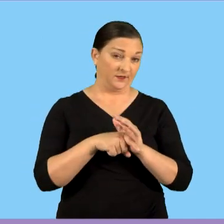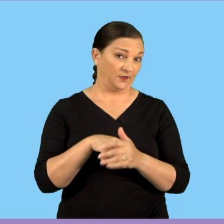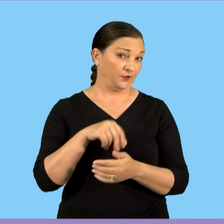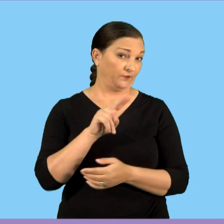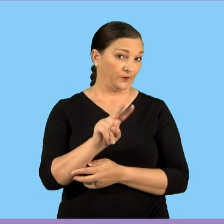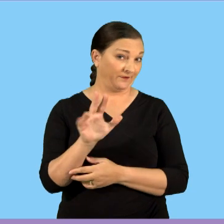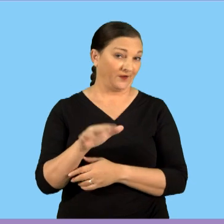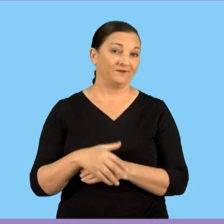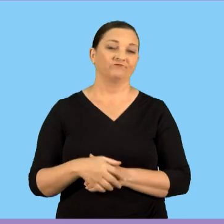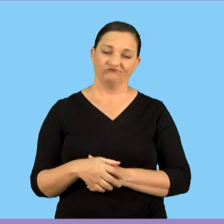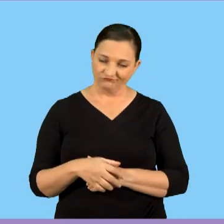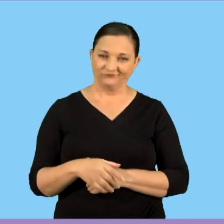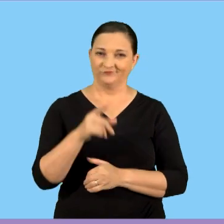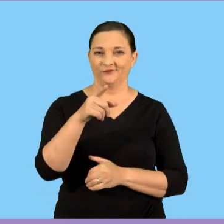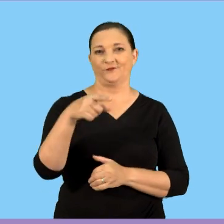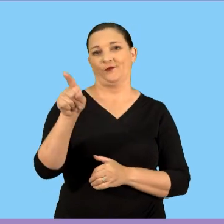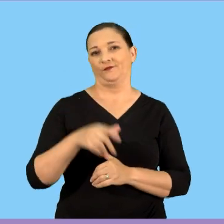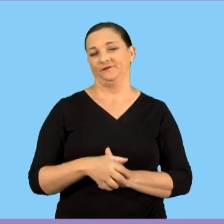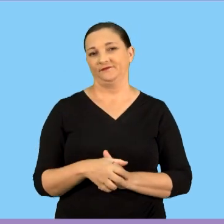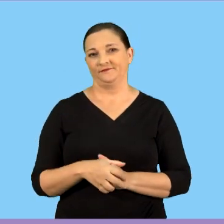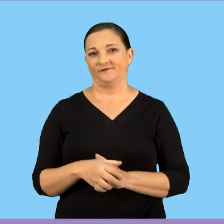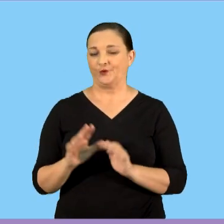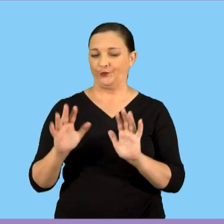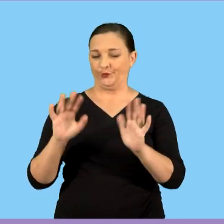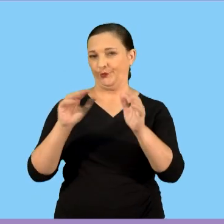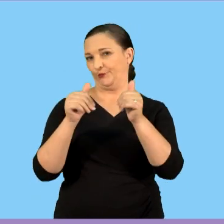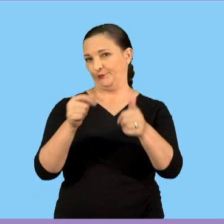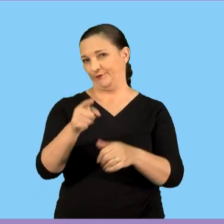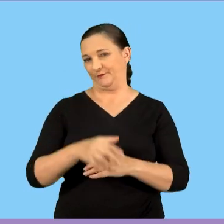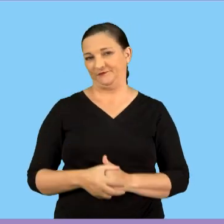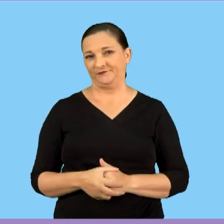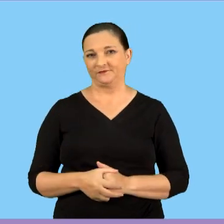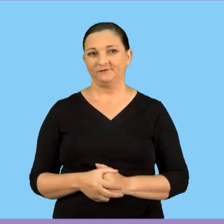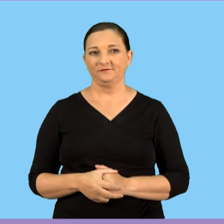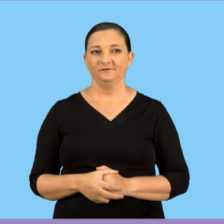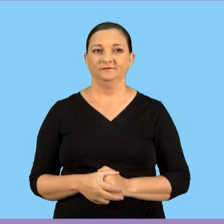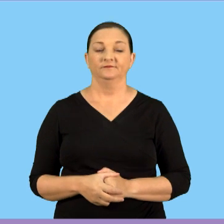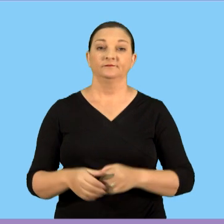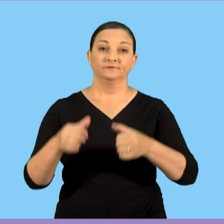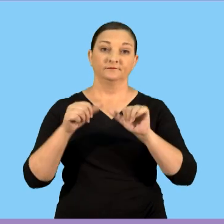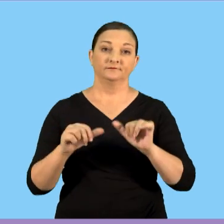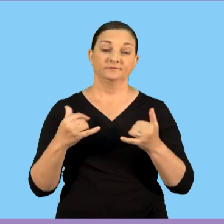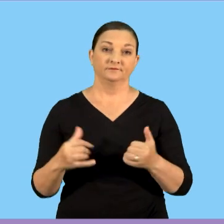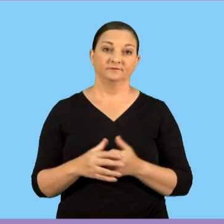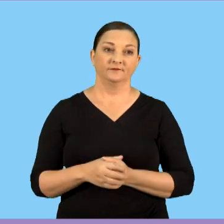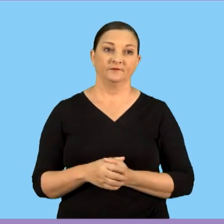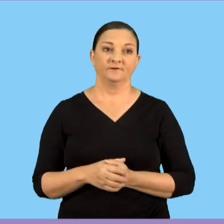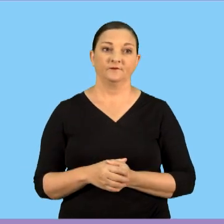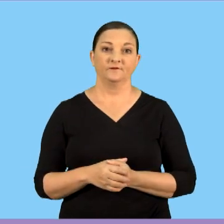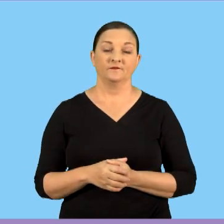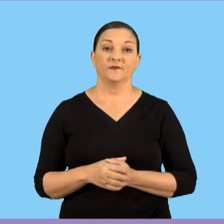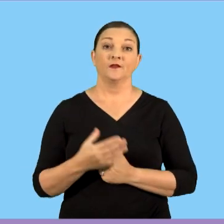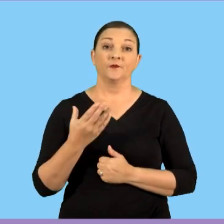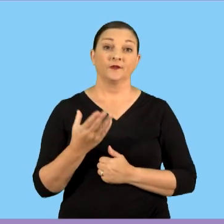is a negative 25, then you are absolutely correct. Well done to you. Let's